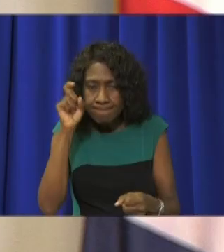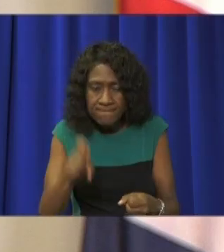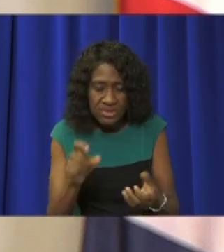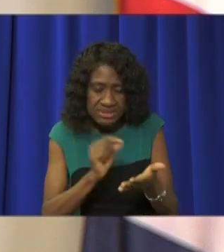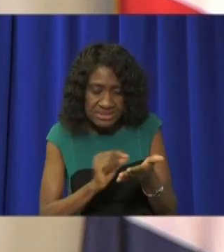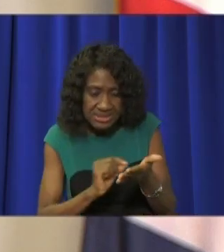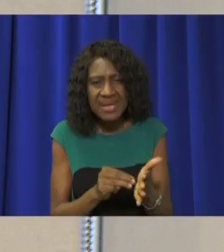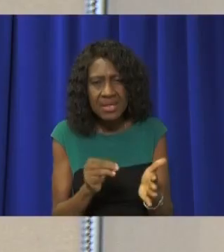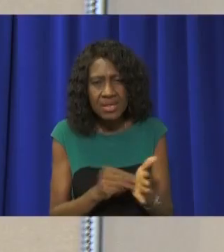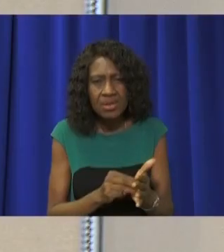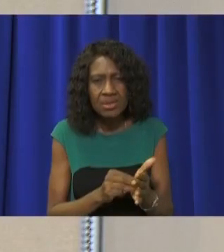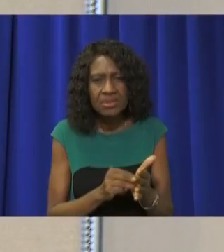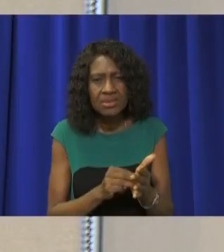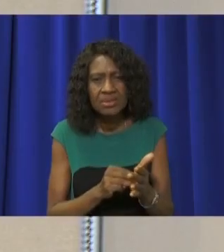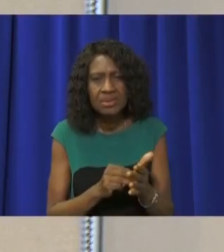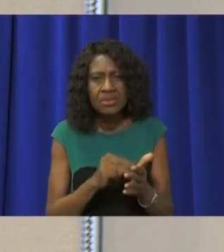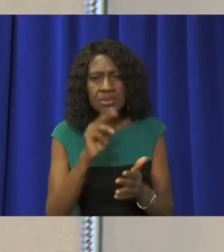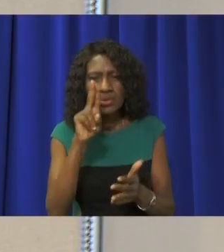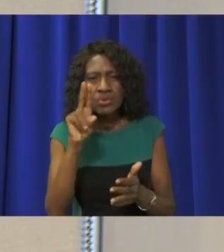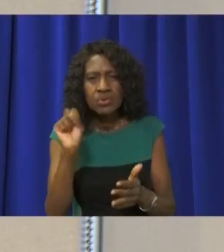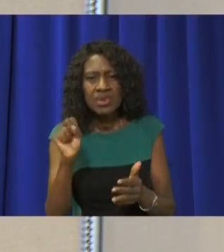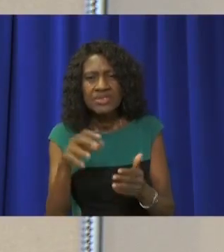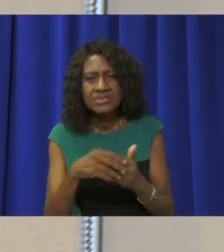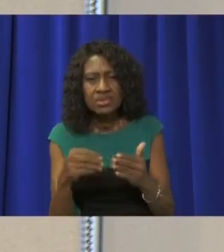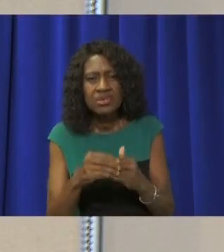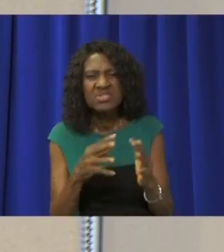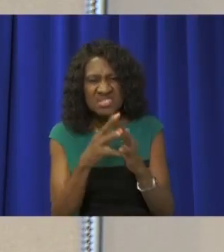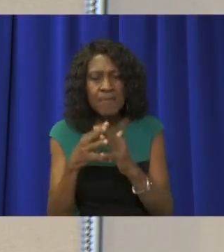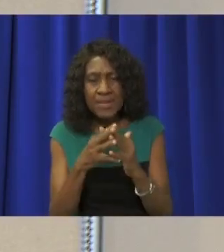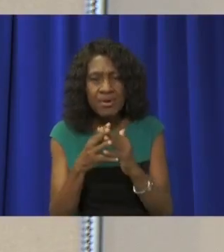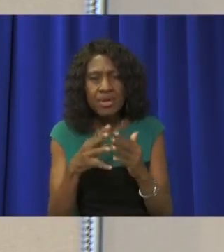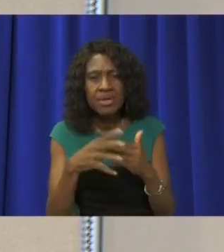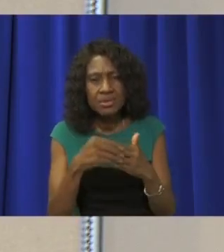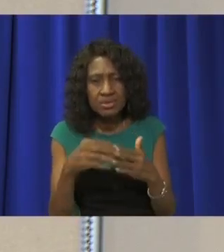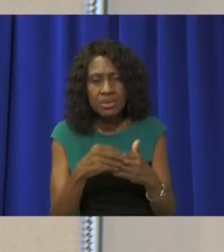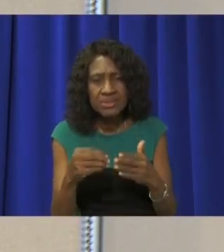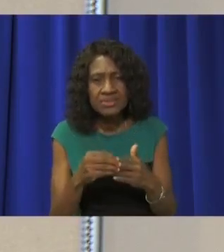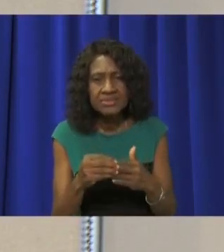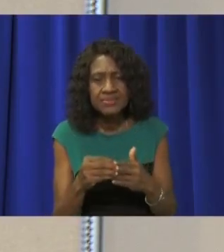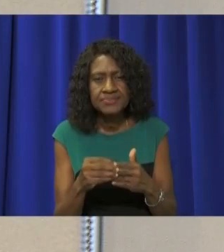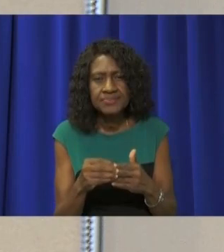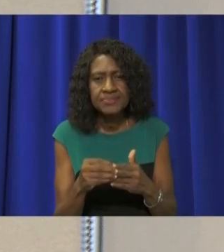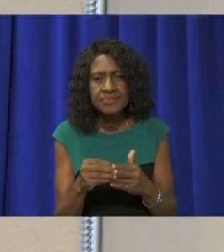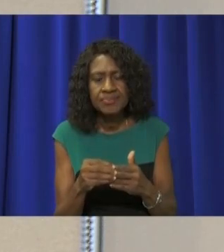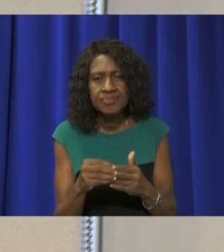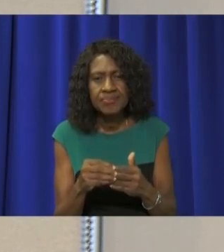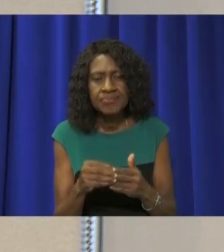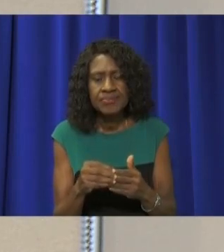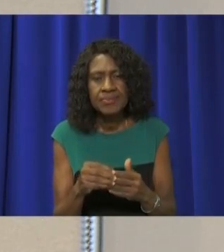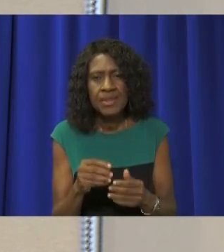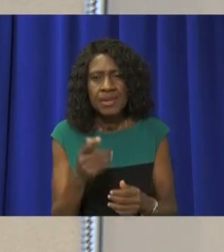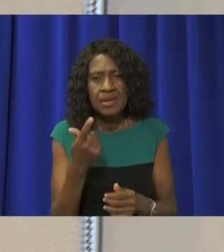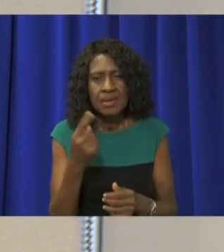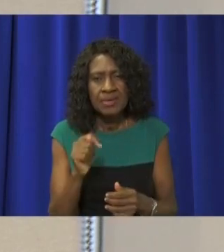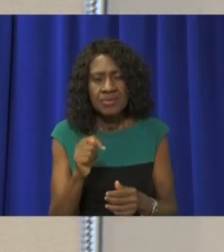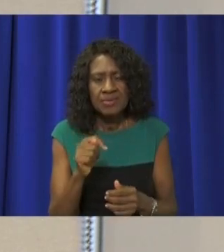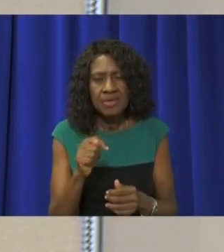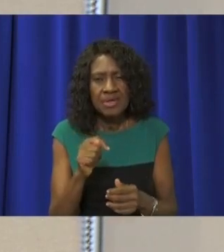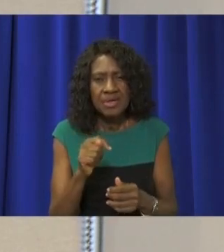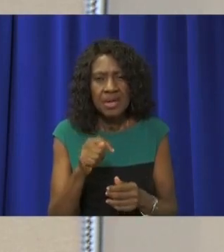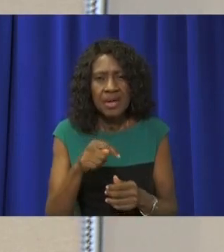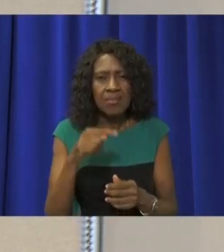the community. Any use of the funds will address needs resulting from government's loss of